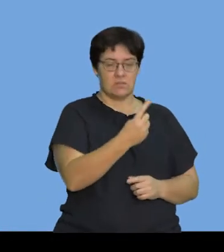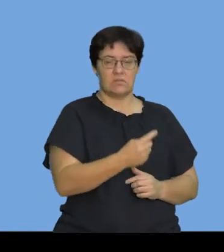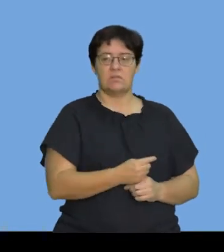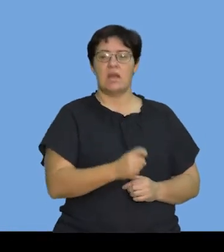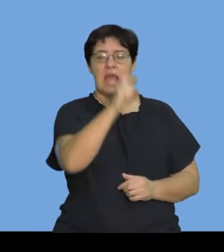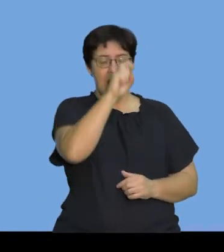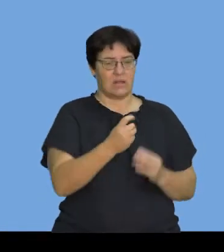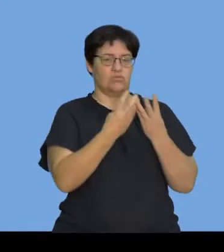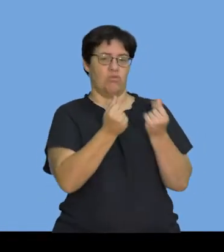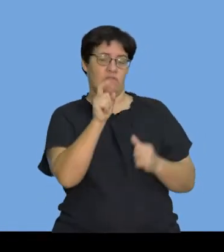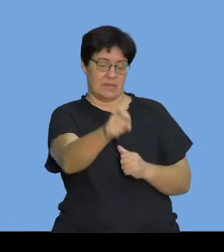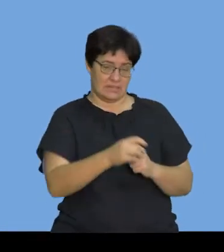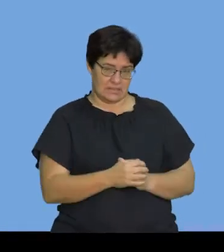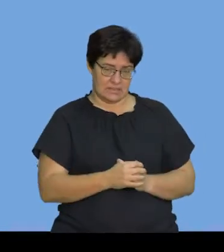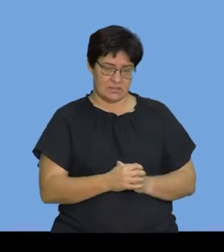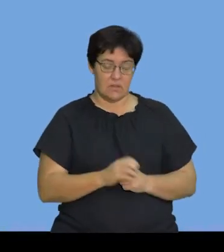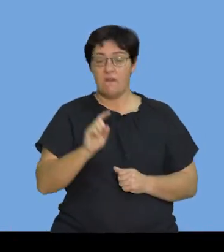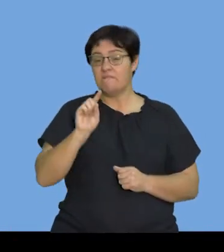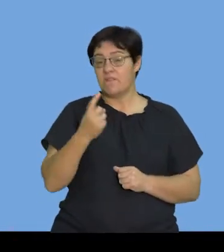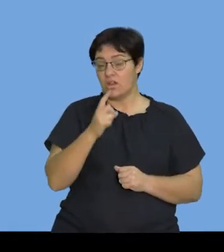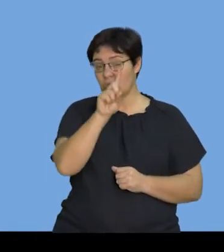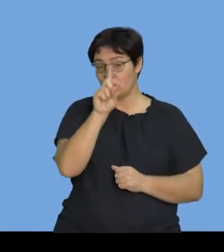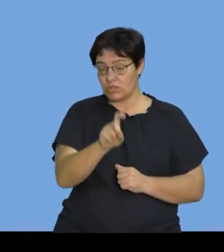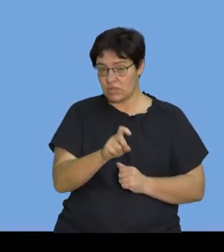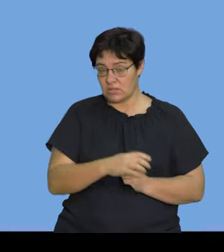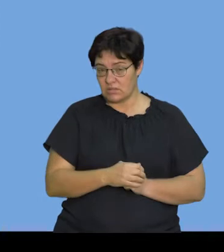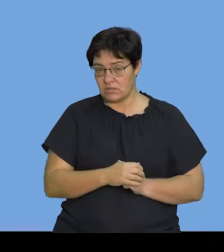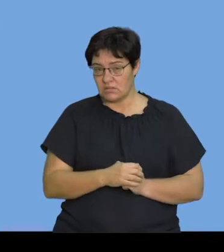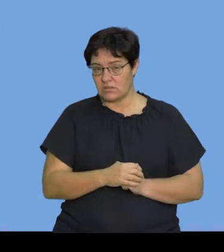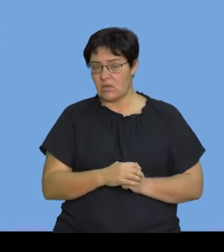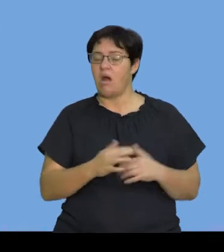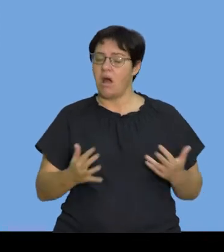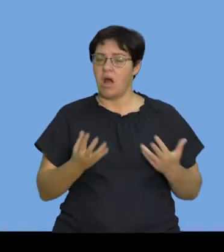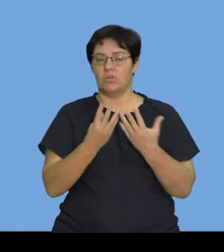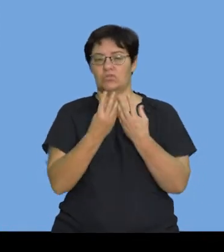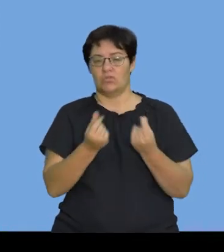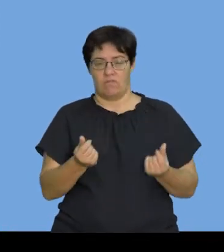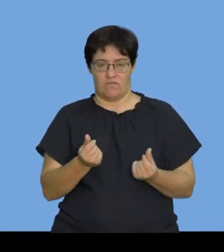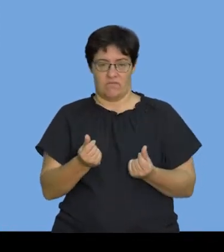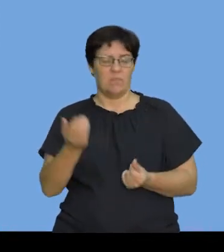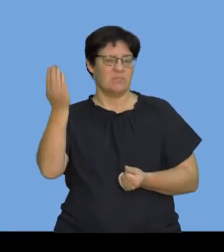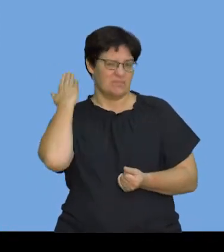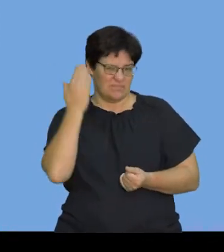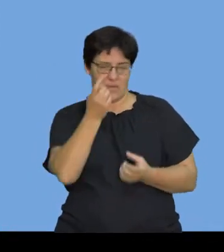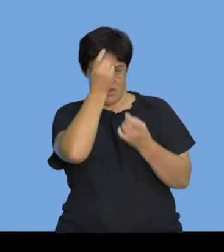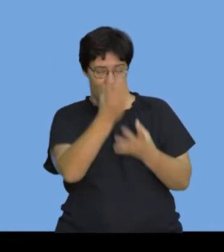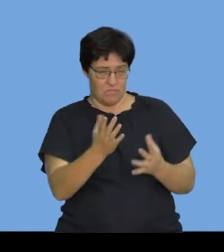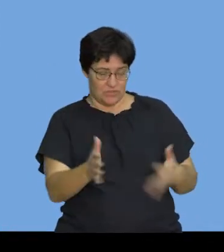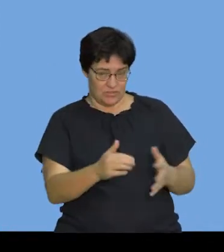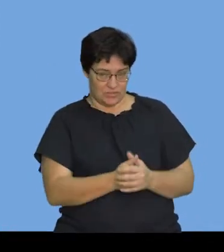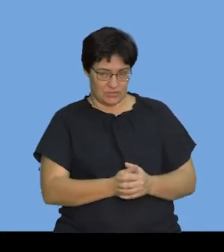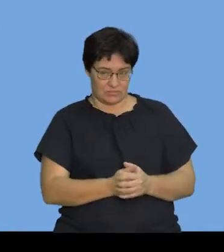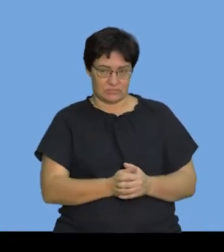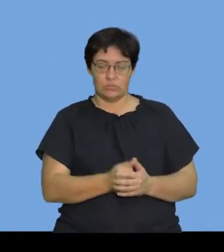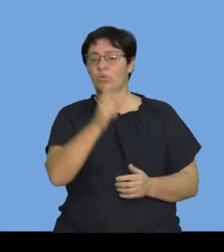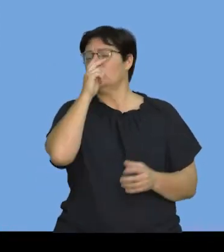x. The first question has to do with the principle of solving that I was talking about. So let's look at what we need to